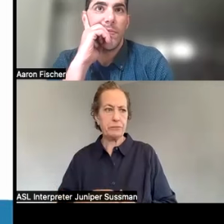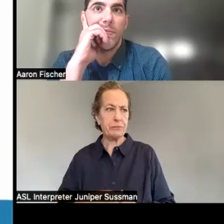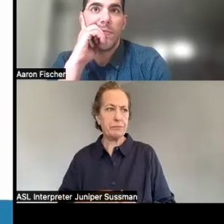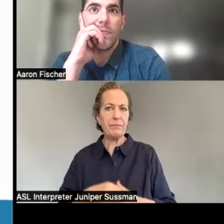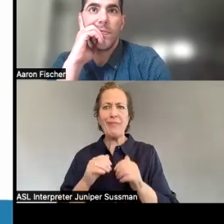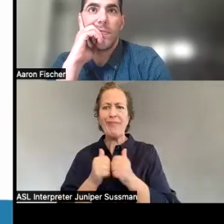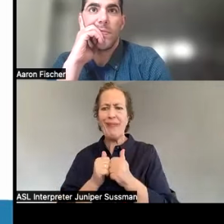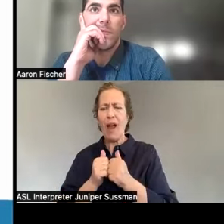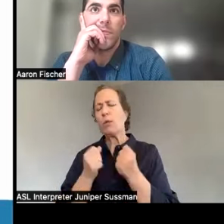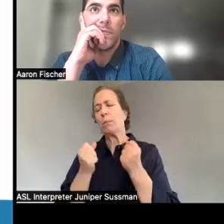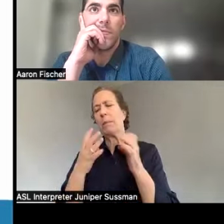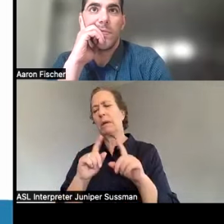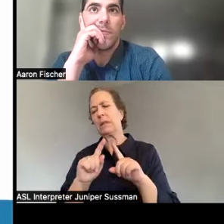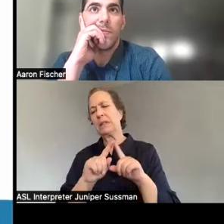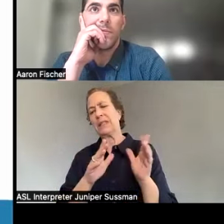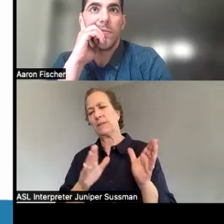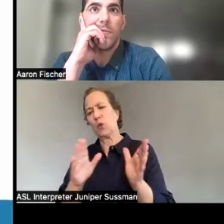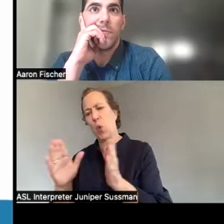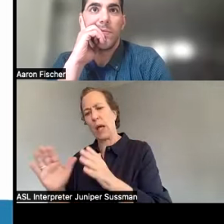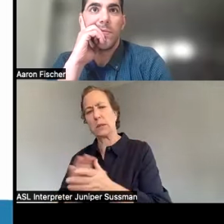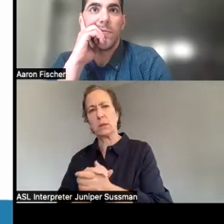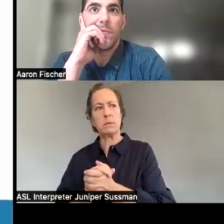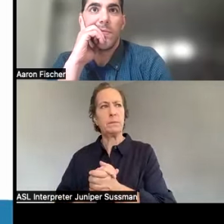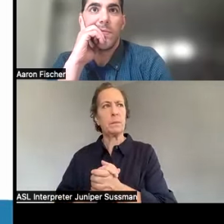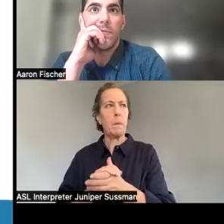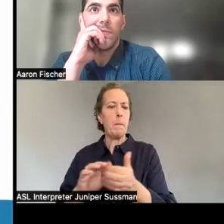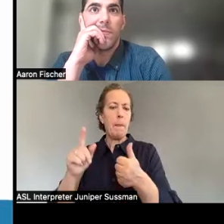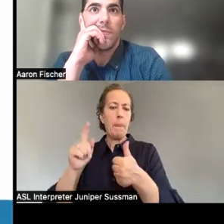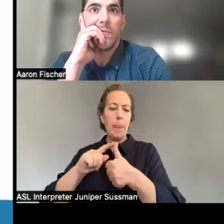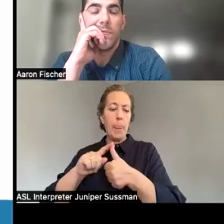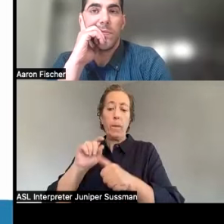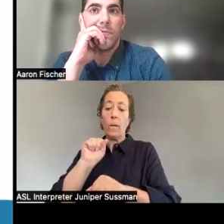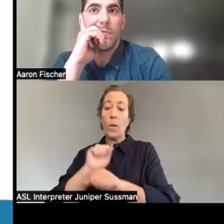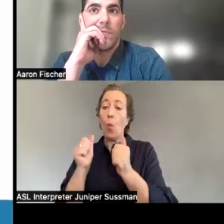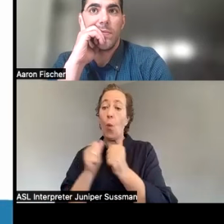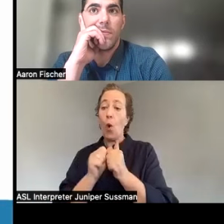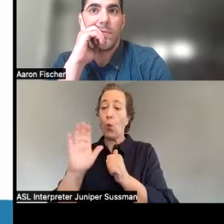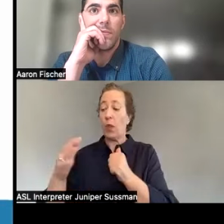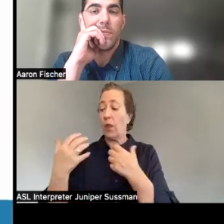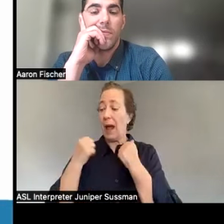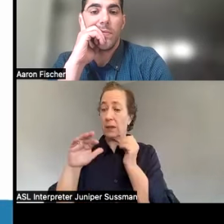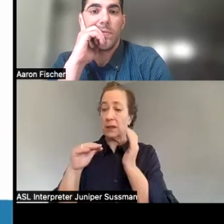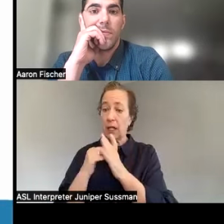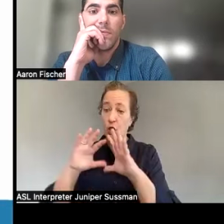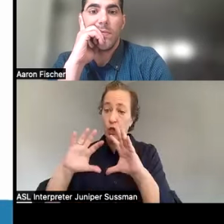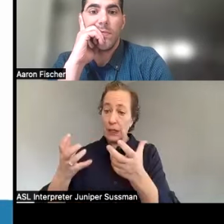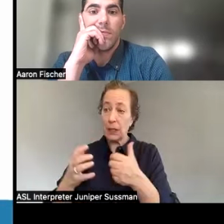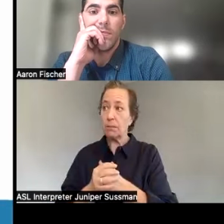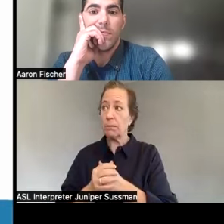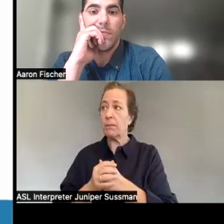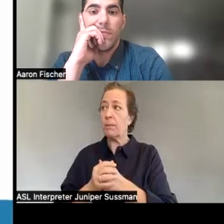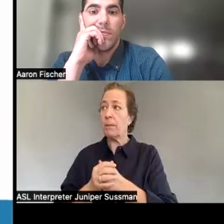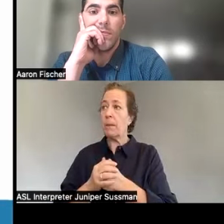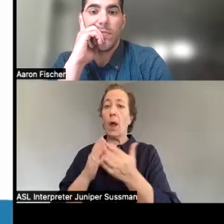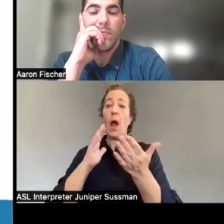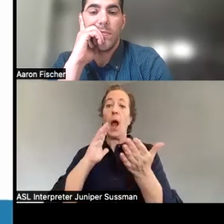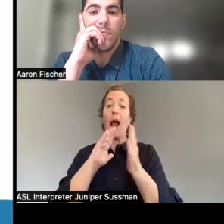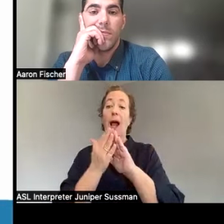better health outcomes by working with their health center teams, the community partners that health centers